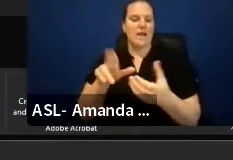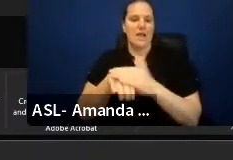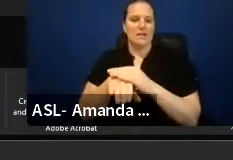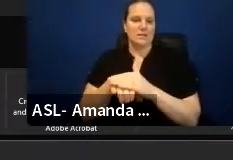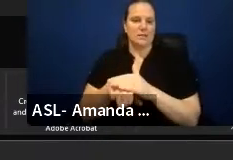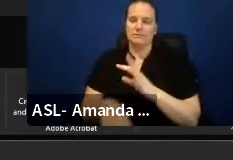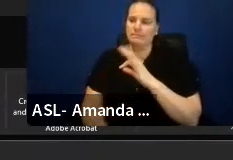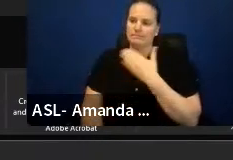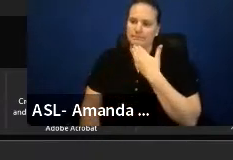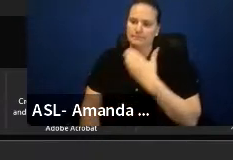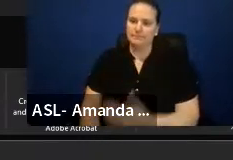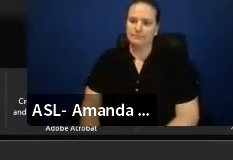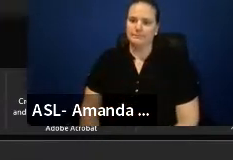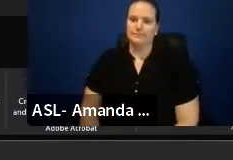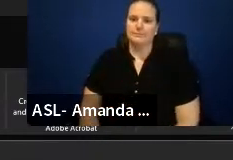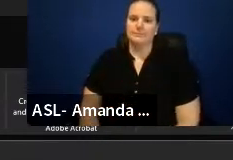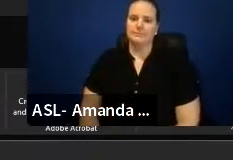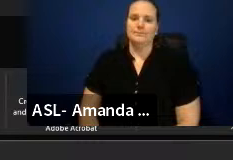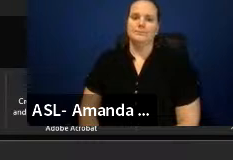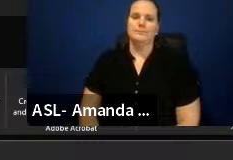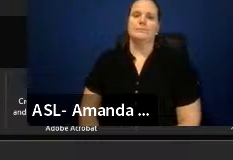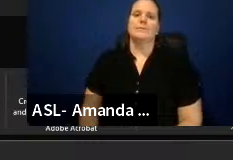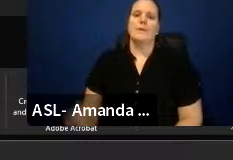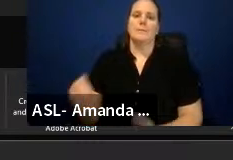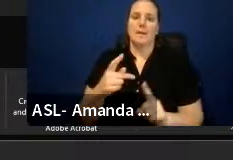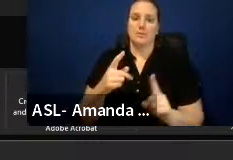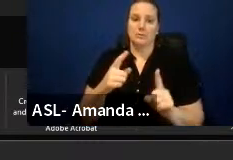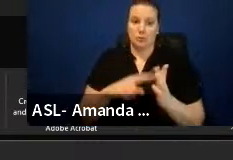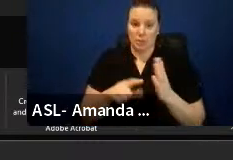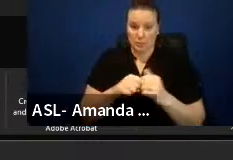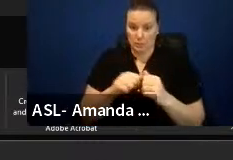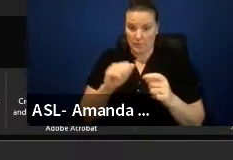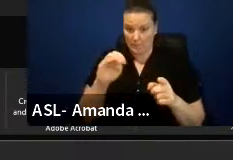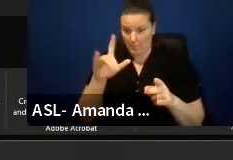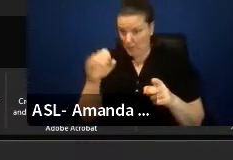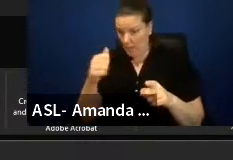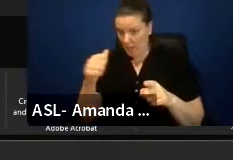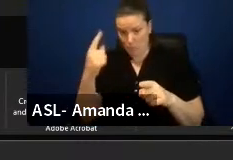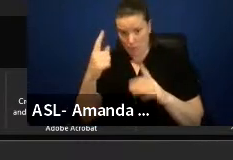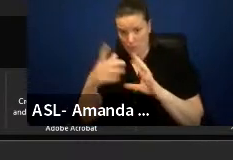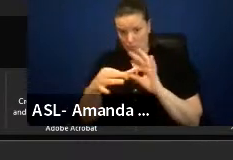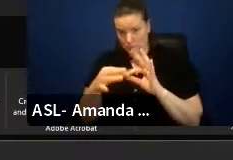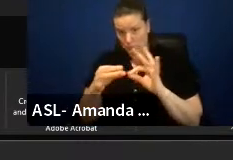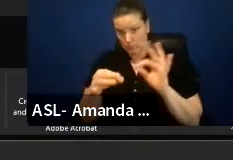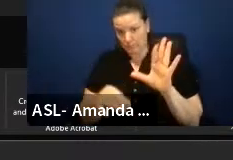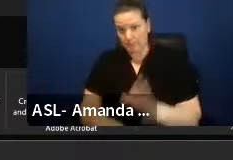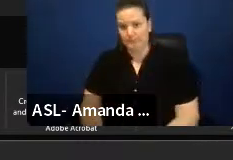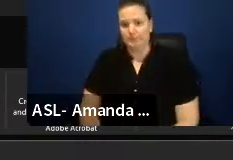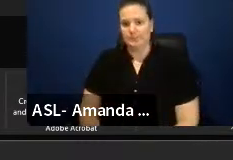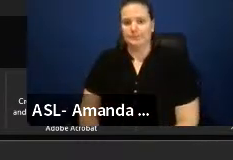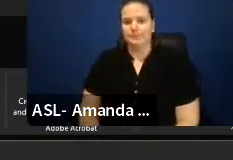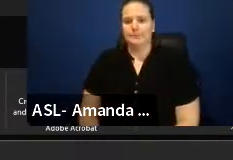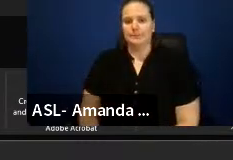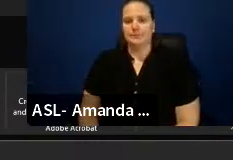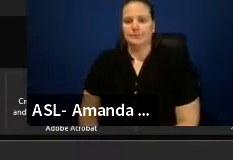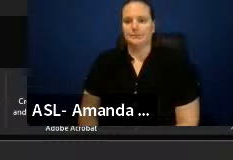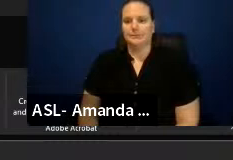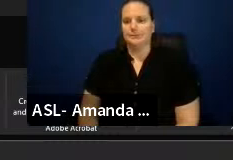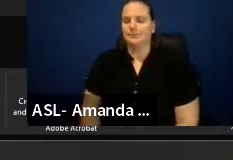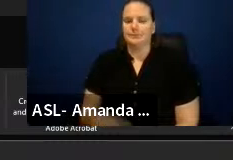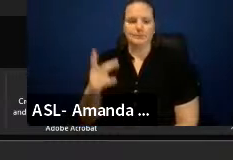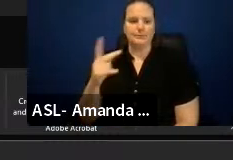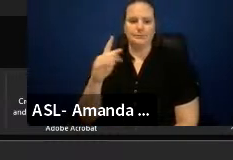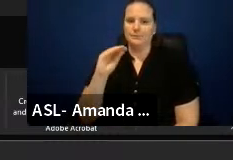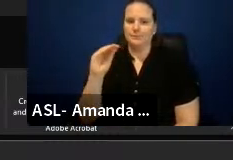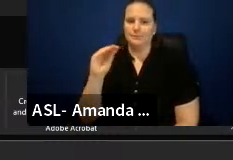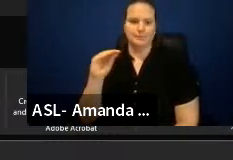Thank you. Millicent, I'll come right back to you. Just wanna check in. Emily, anyone online trying to get in here? Not that I can see, but I think